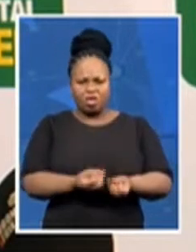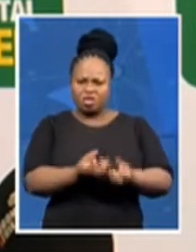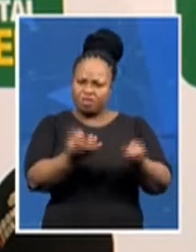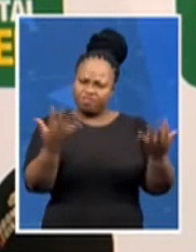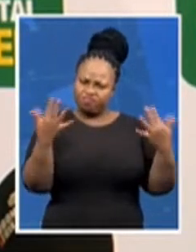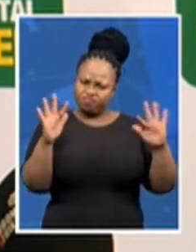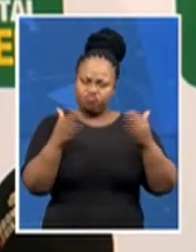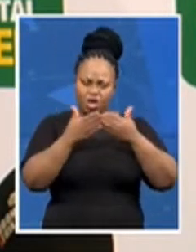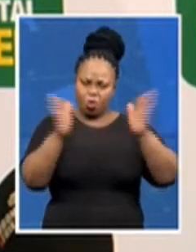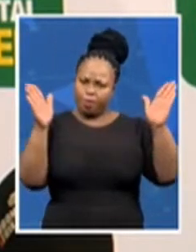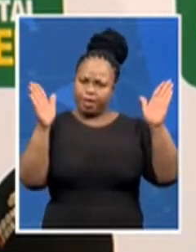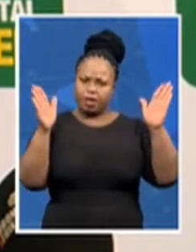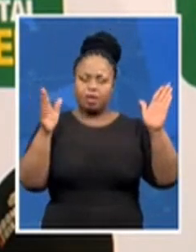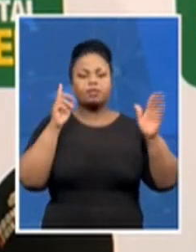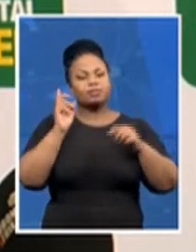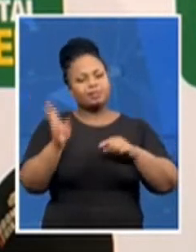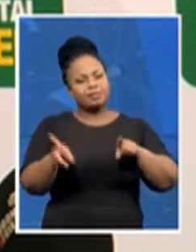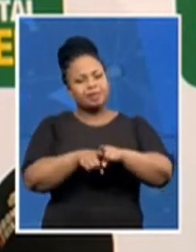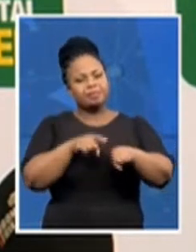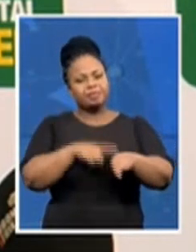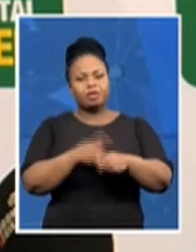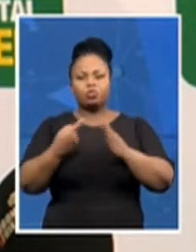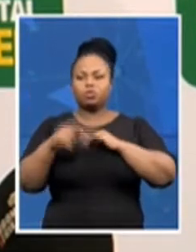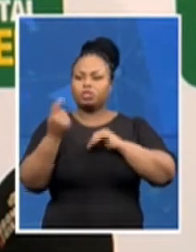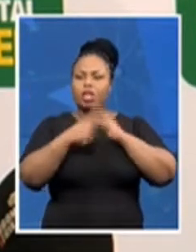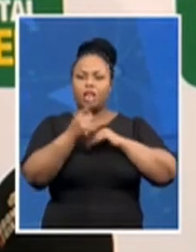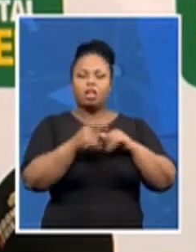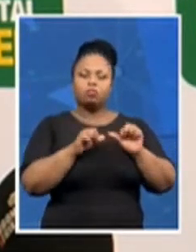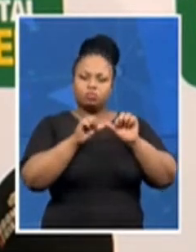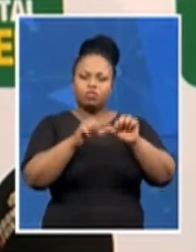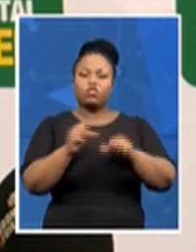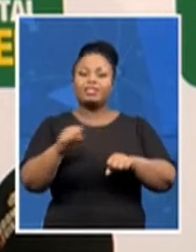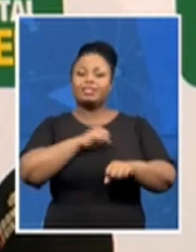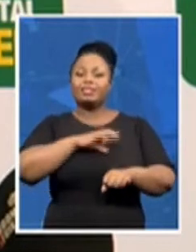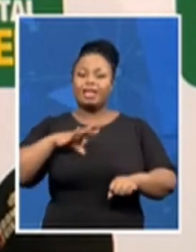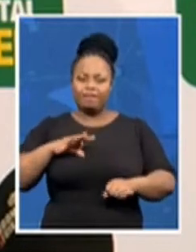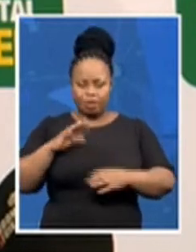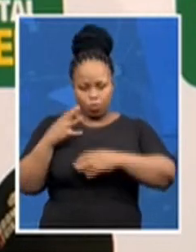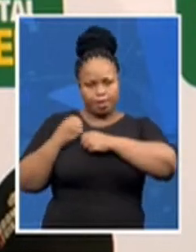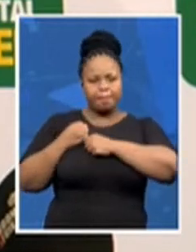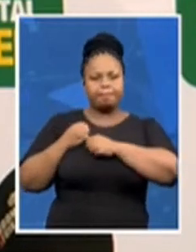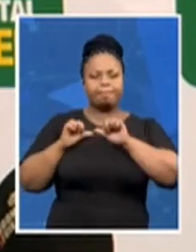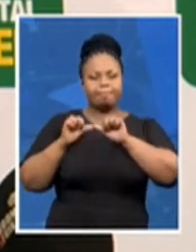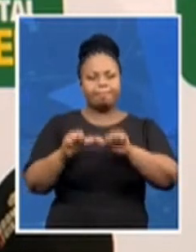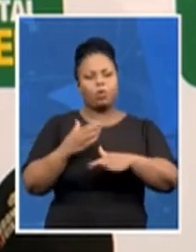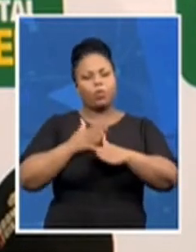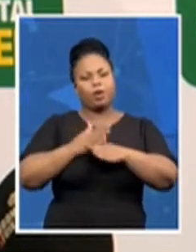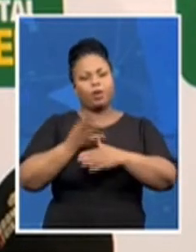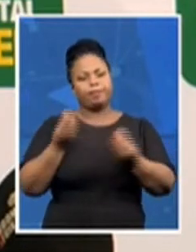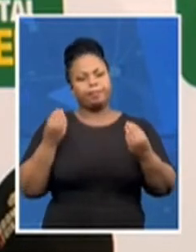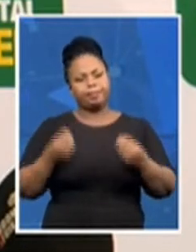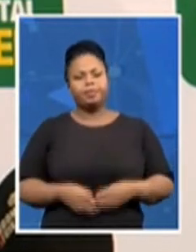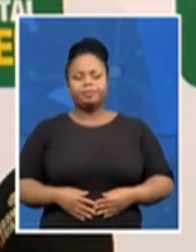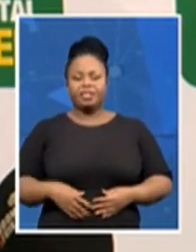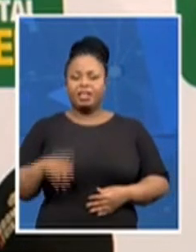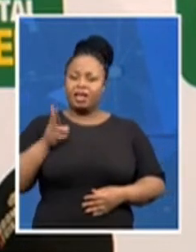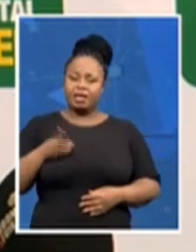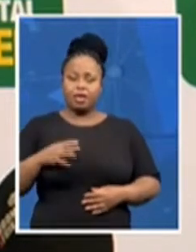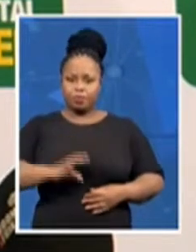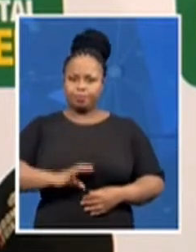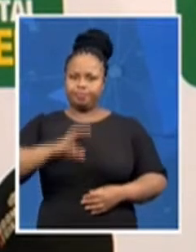of all employees. We are confident that many more companies will follow this example. We are,